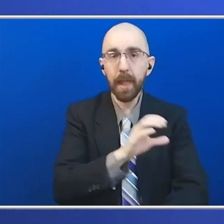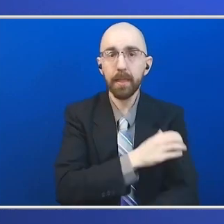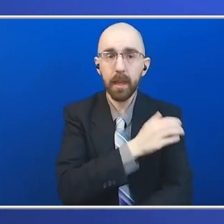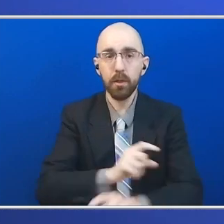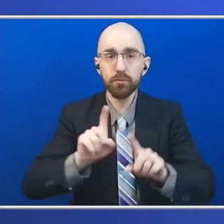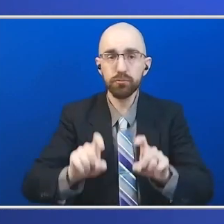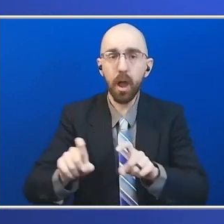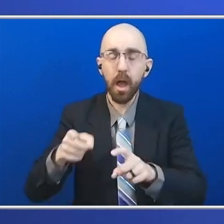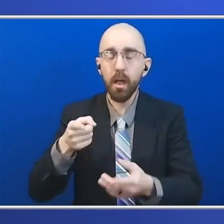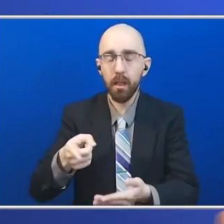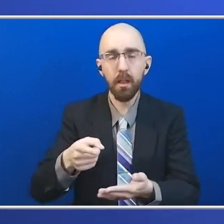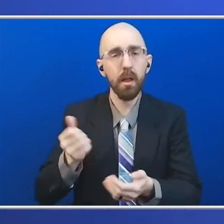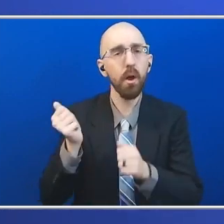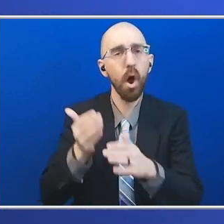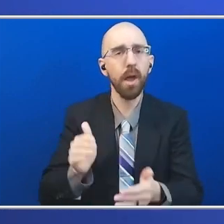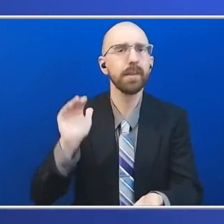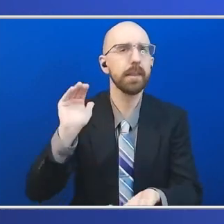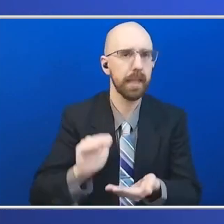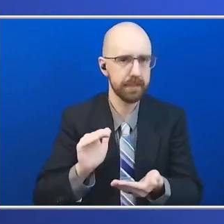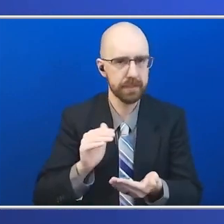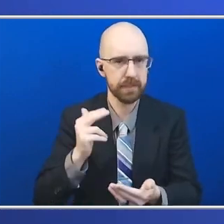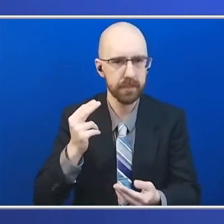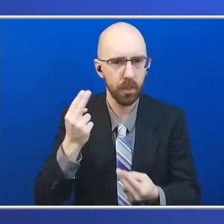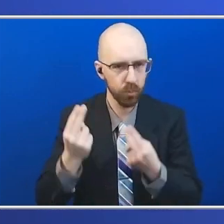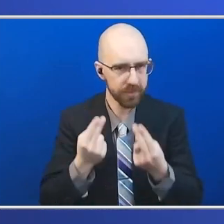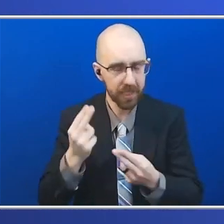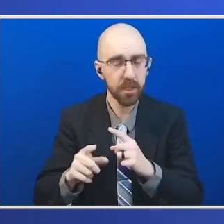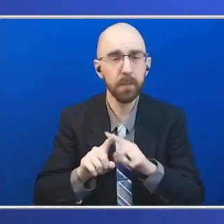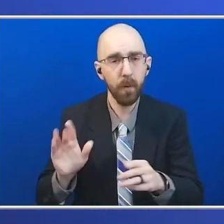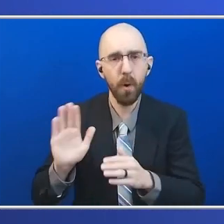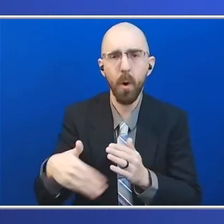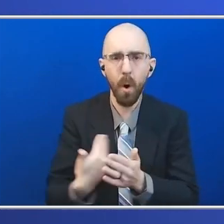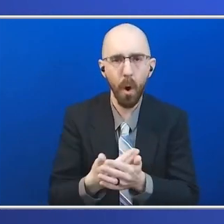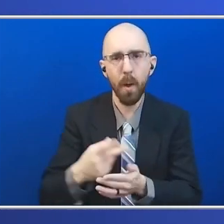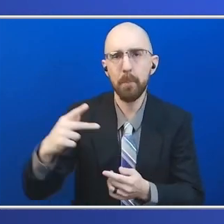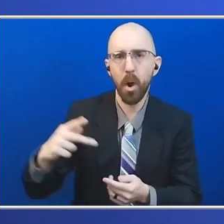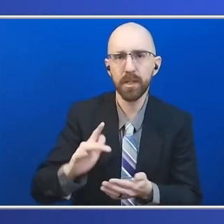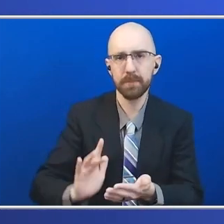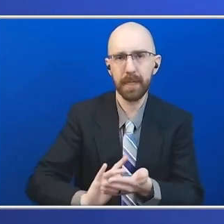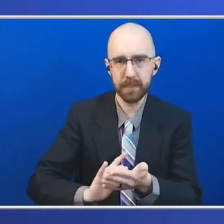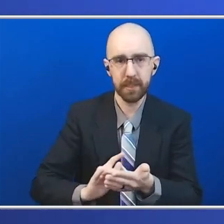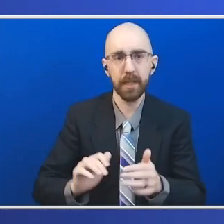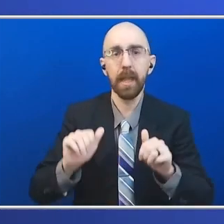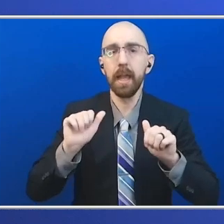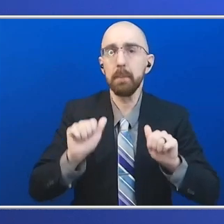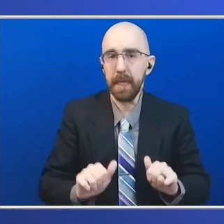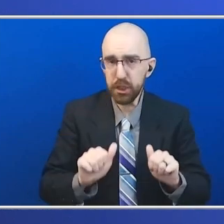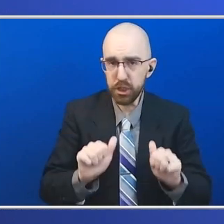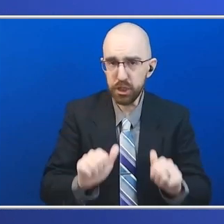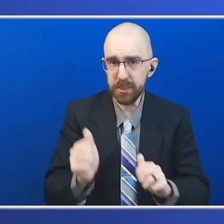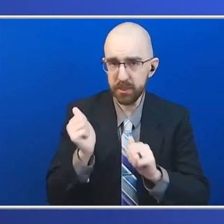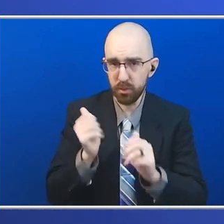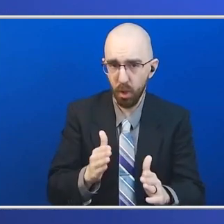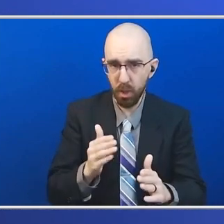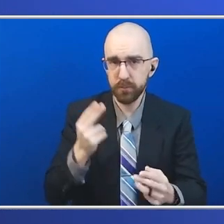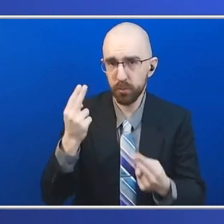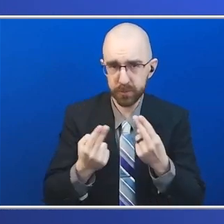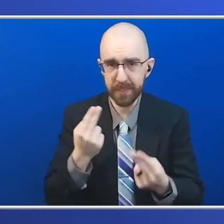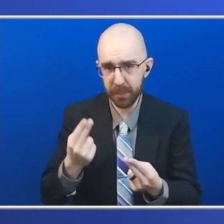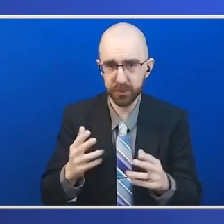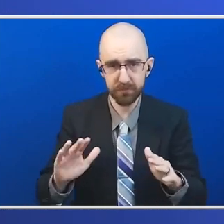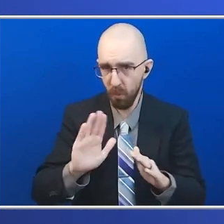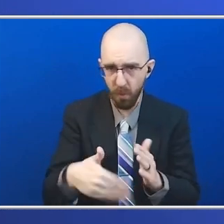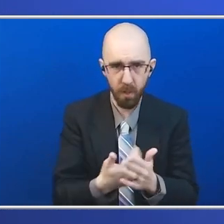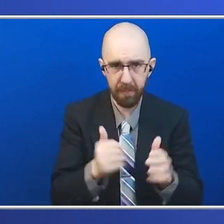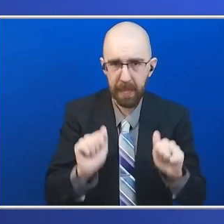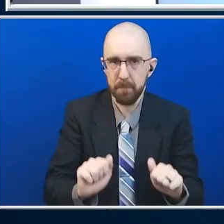less hallucinations. But again, all Parkinson's medications can potentially cause hallucinations and delusions. All right. Well, I hope that works